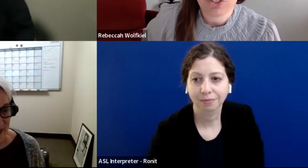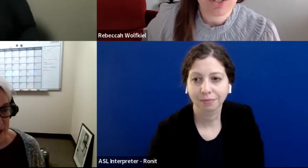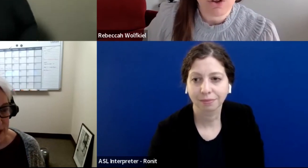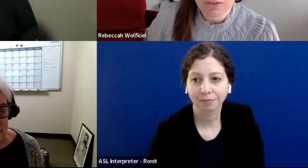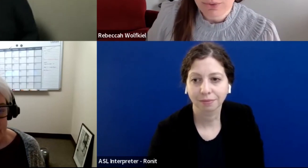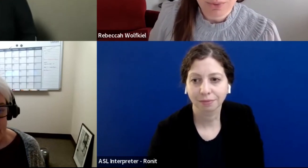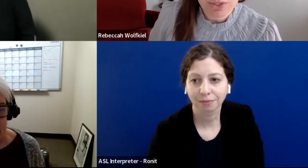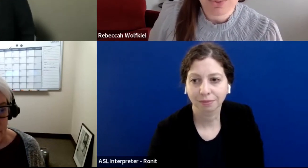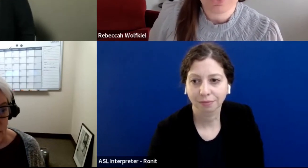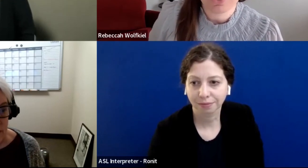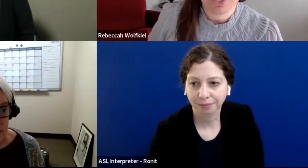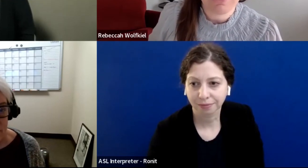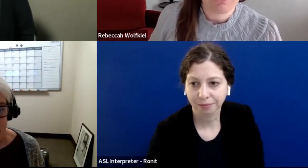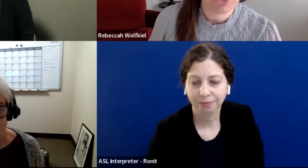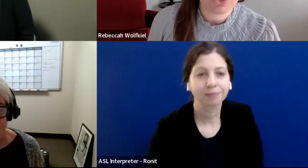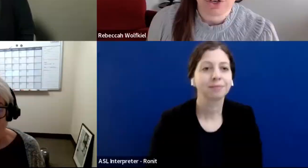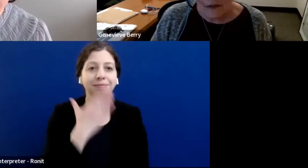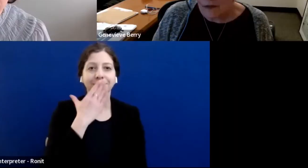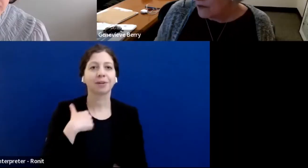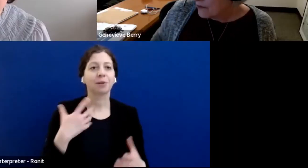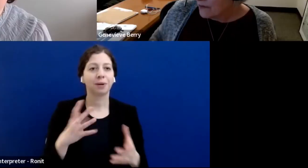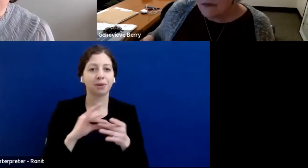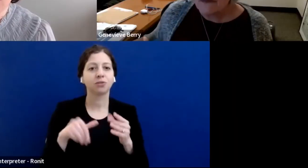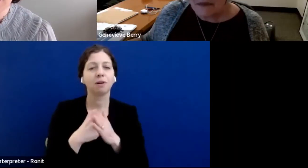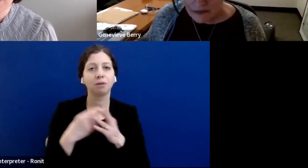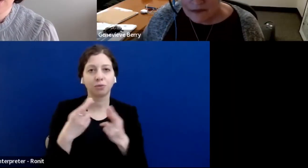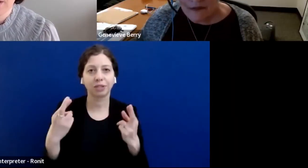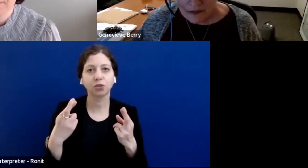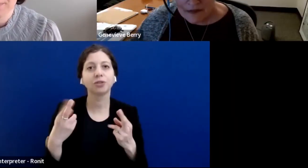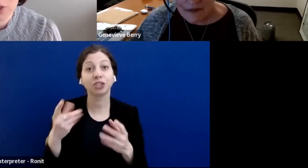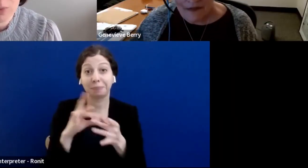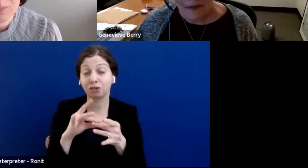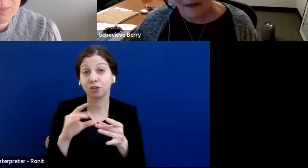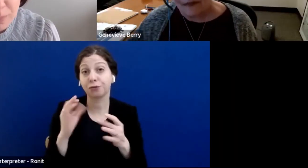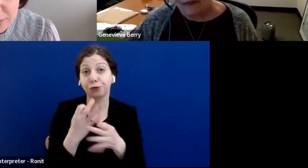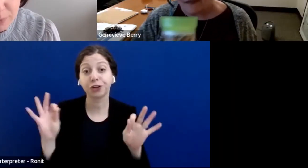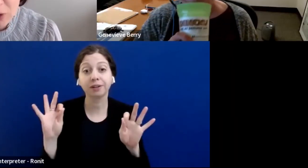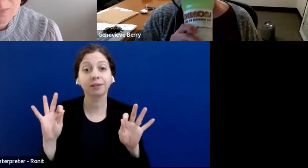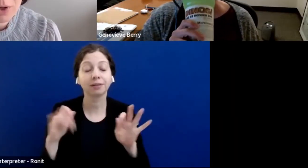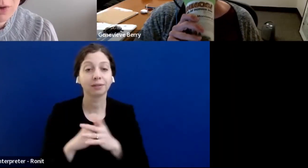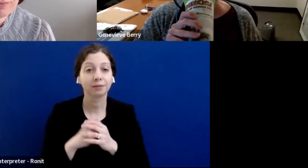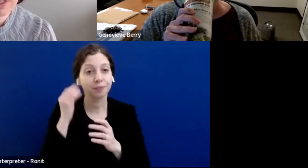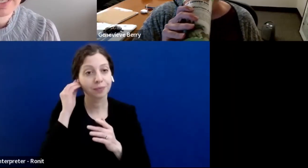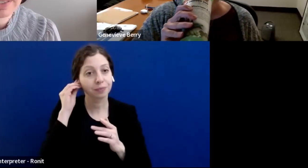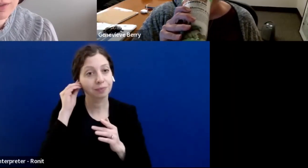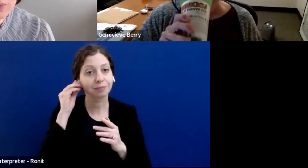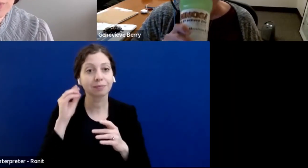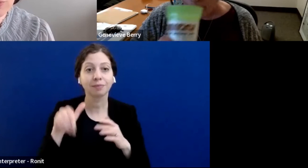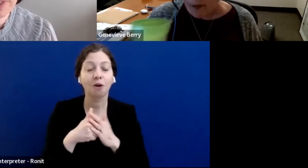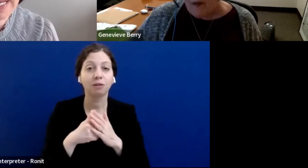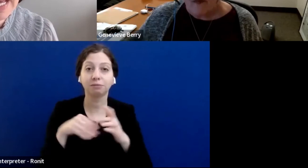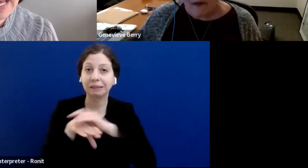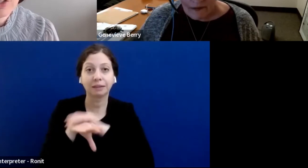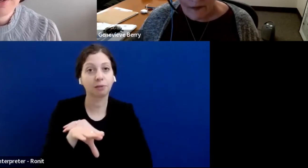just mention that all of those resources that Genevieve mentioned are free. So, you know, all very accessible